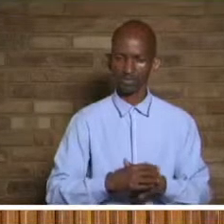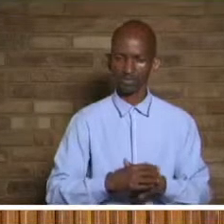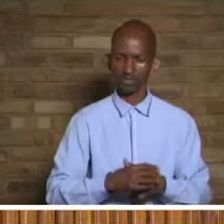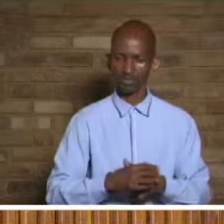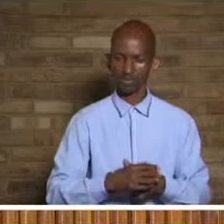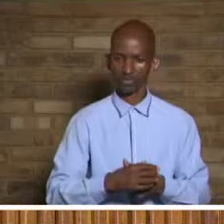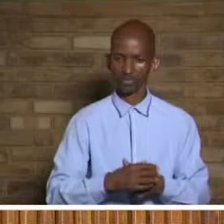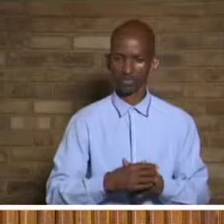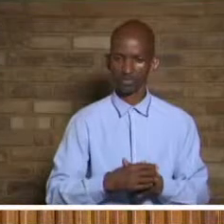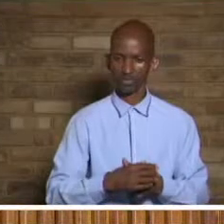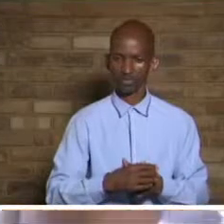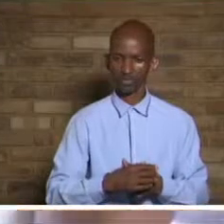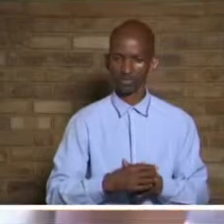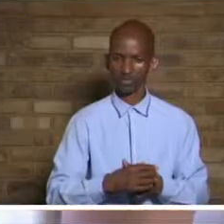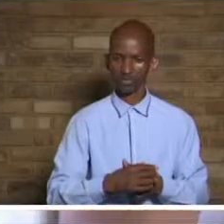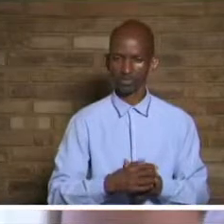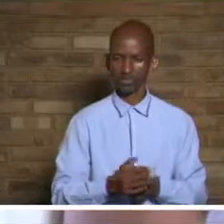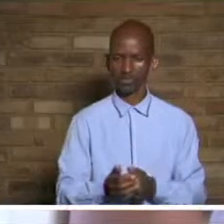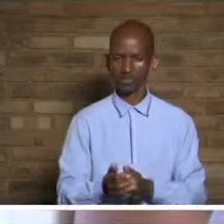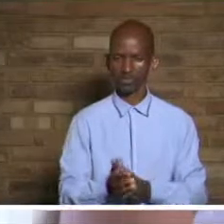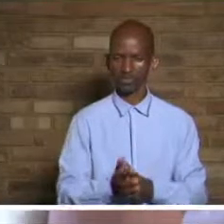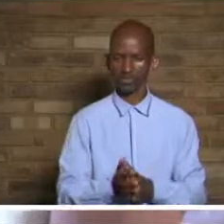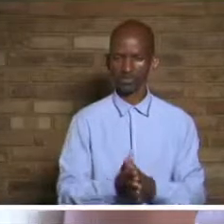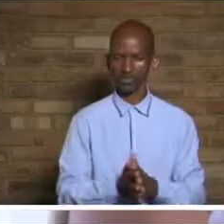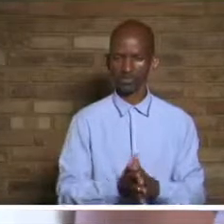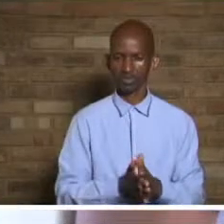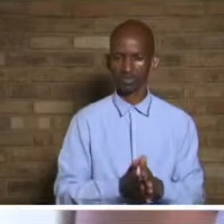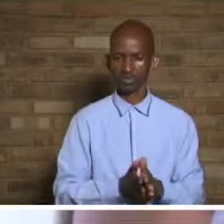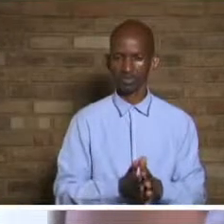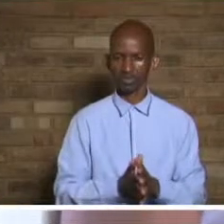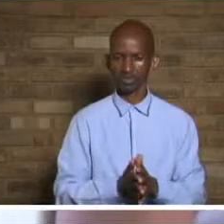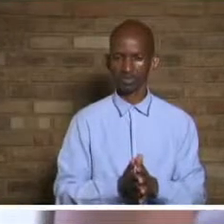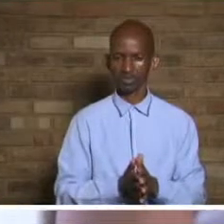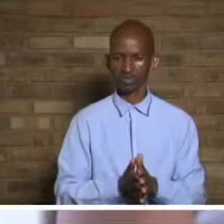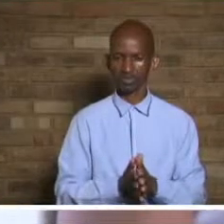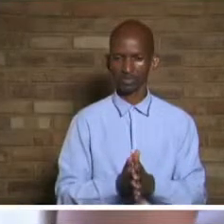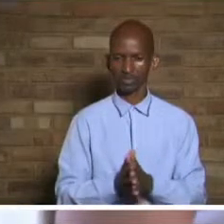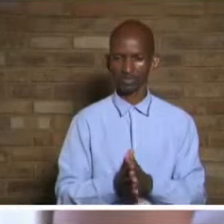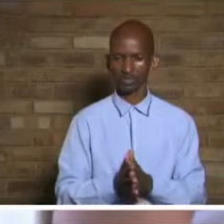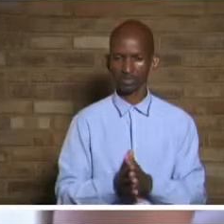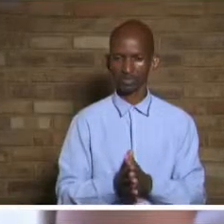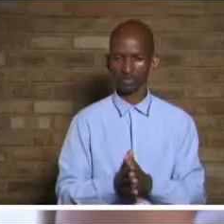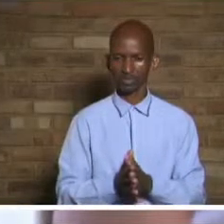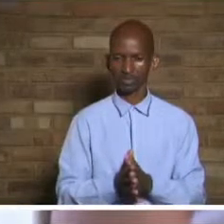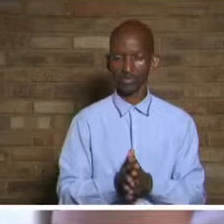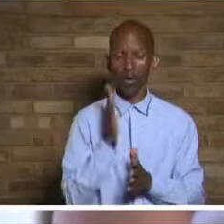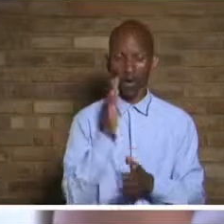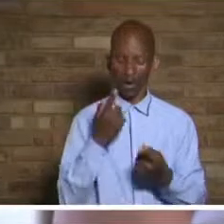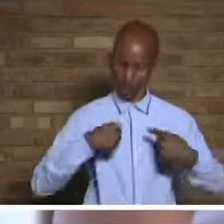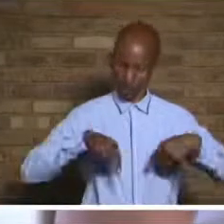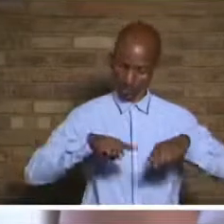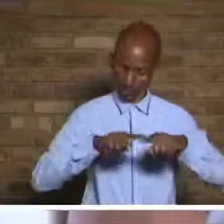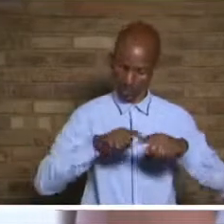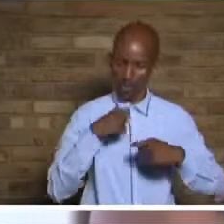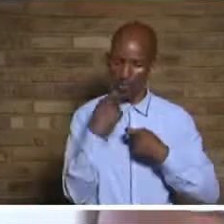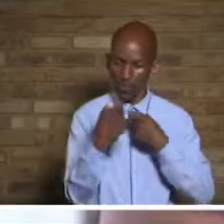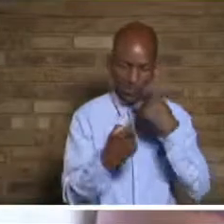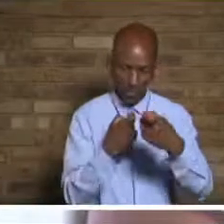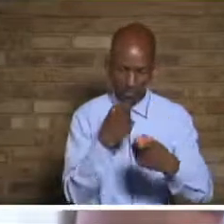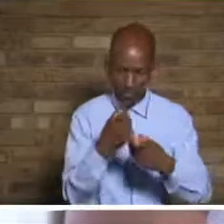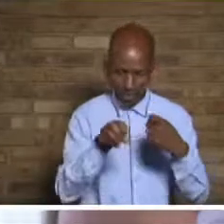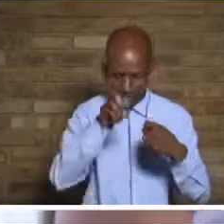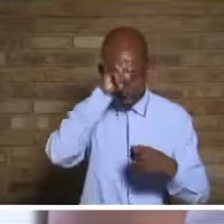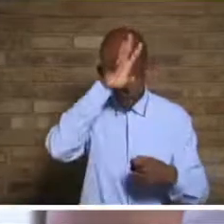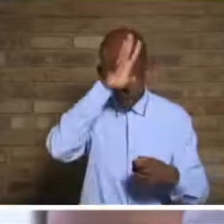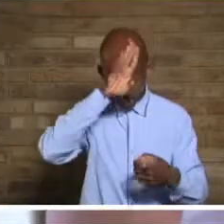5 yase-extension 5 iyona efike yazo-invade i-space yayona ifike kuqala kunathi. When we complain to the mine